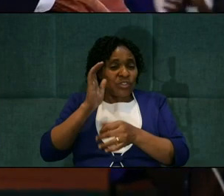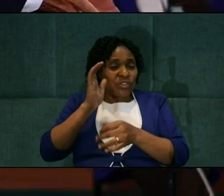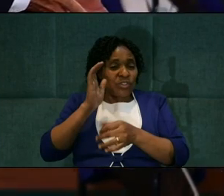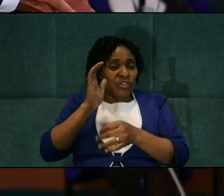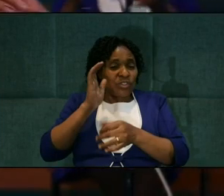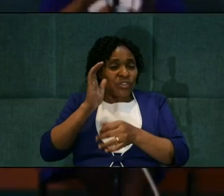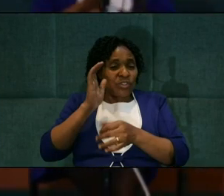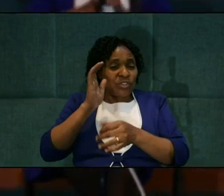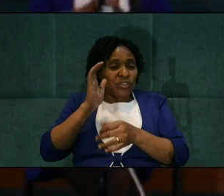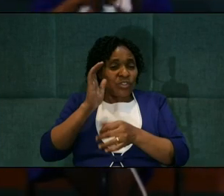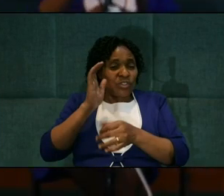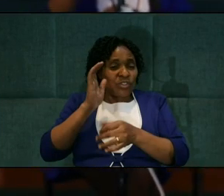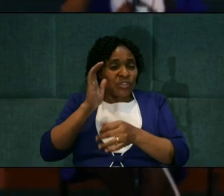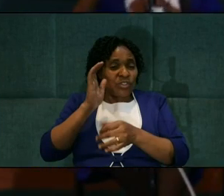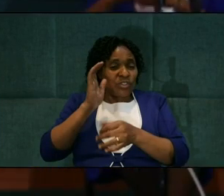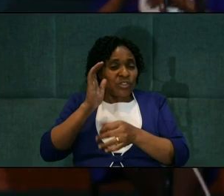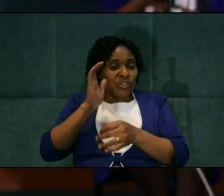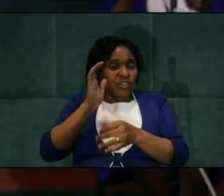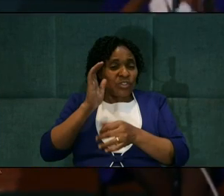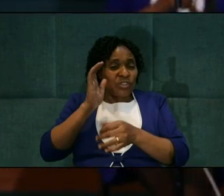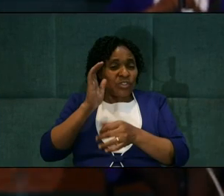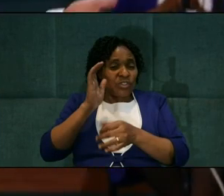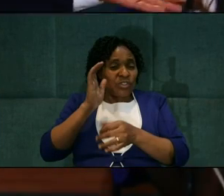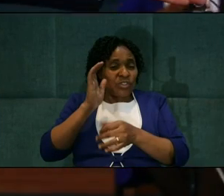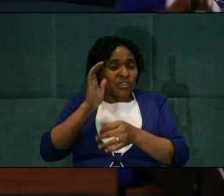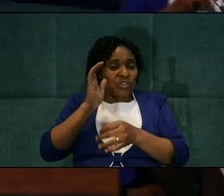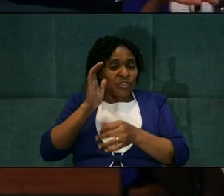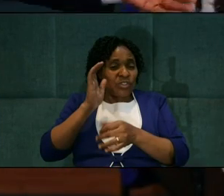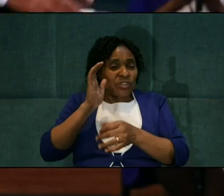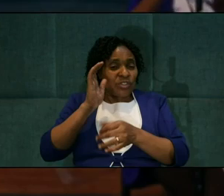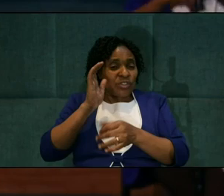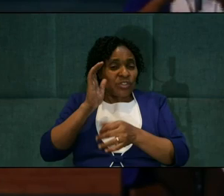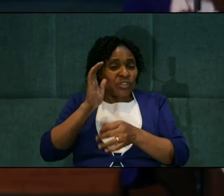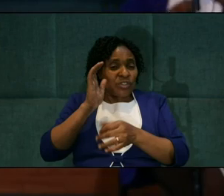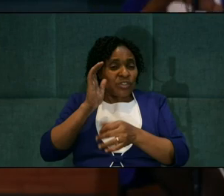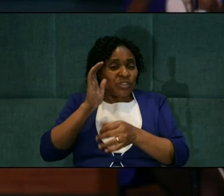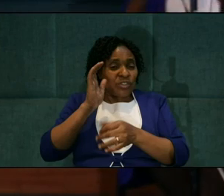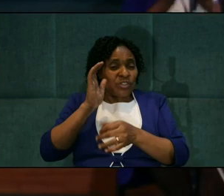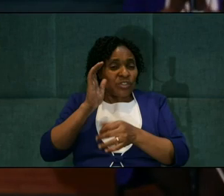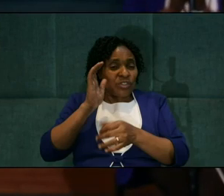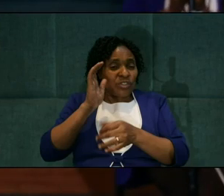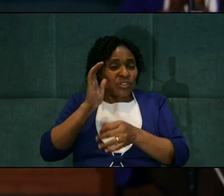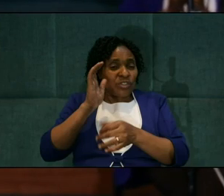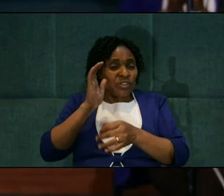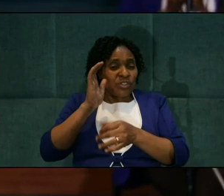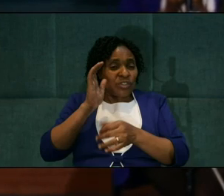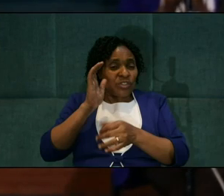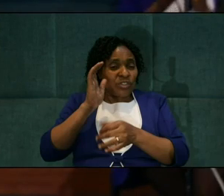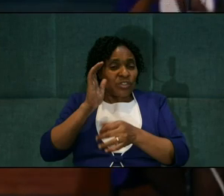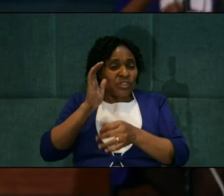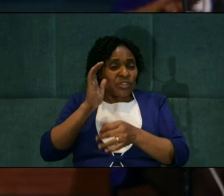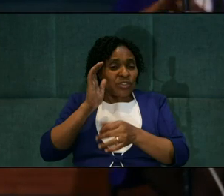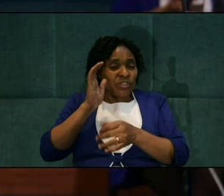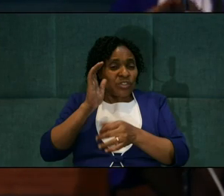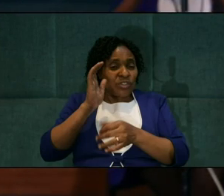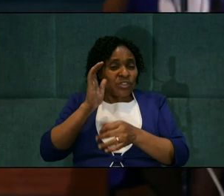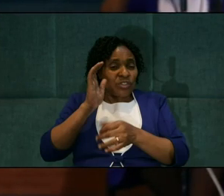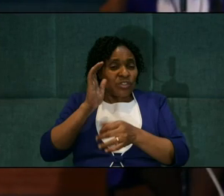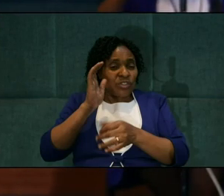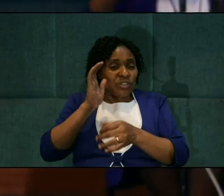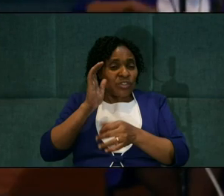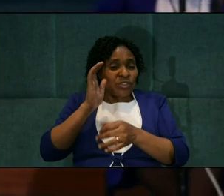you. Or the singing is sweet. Or that's what you grew up into. Because that's what the devil is going to use in the last